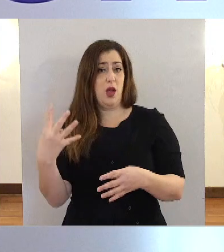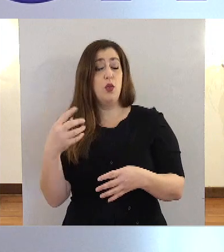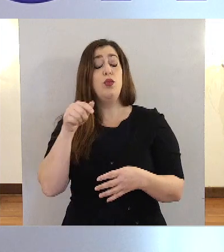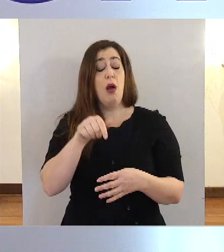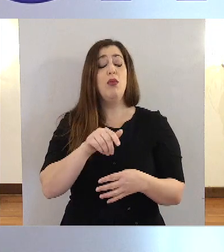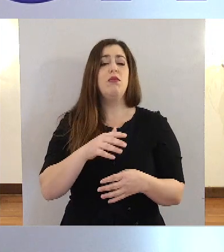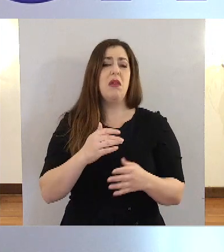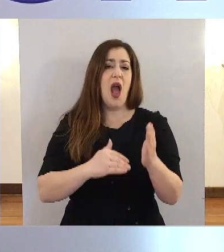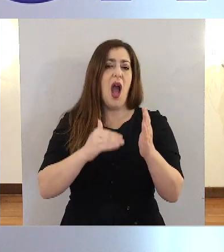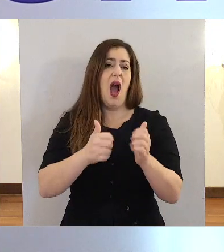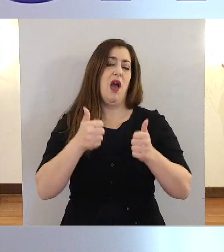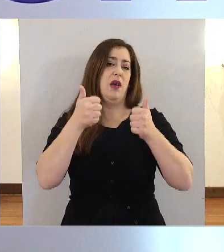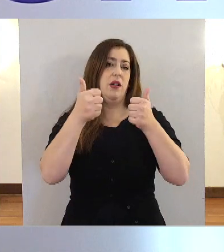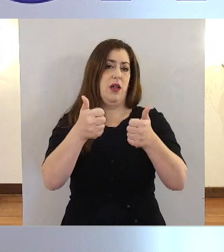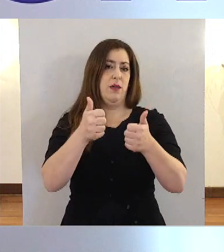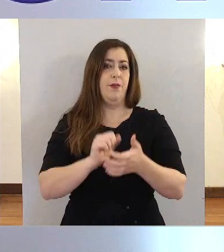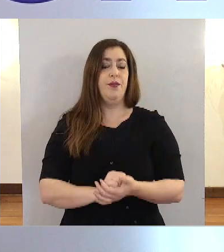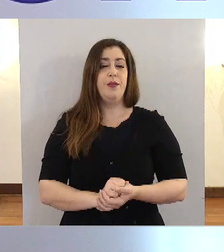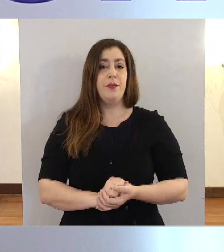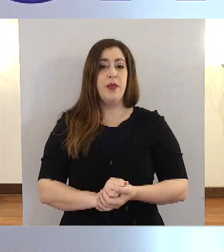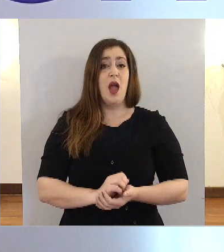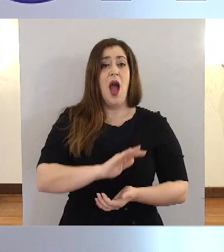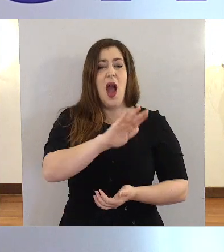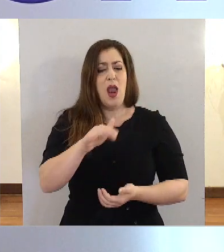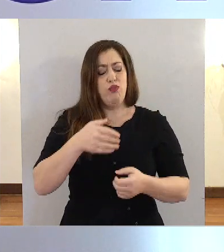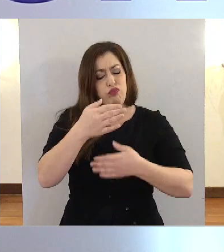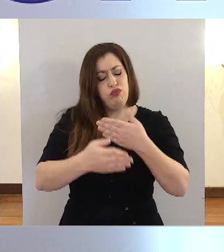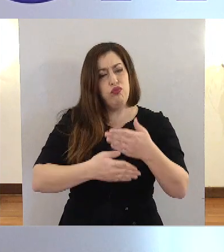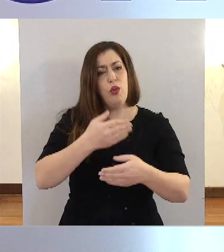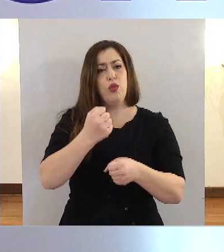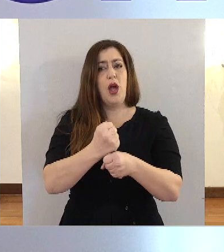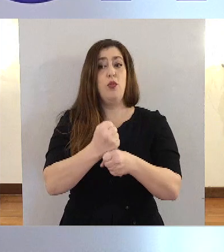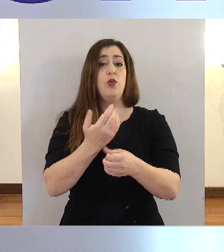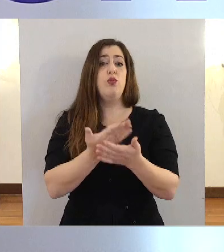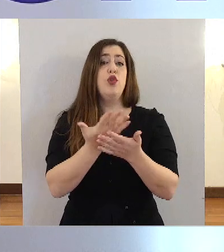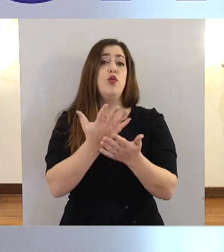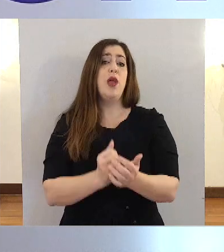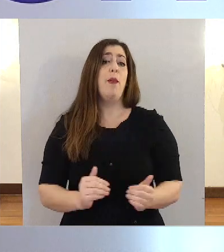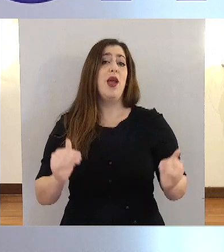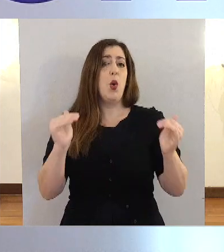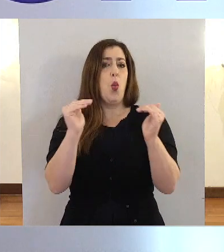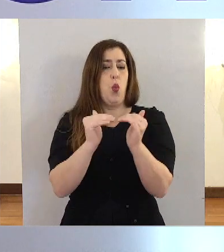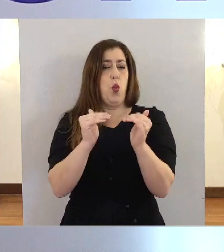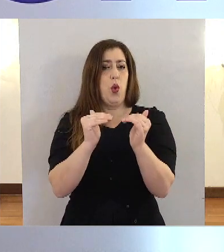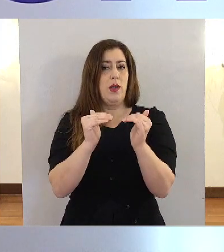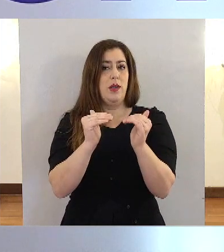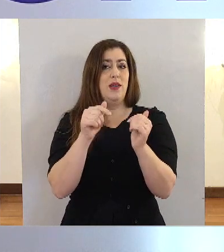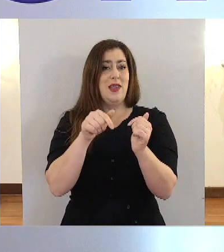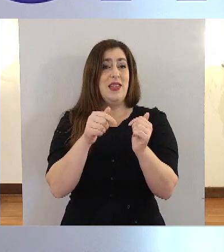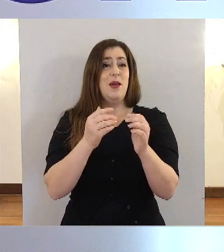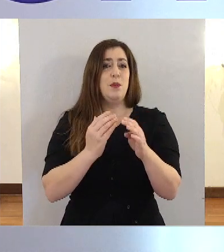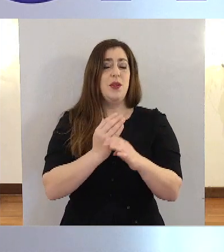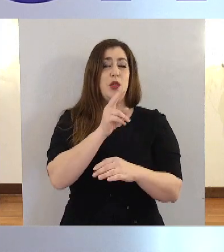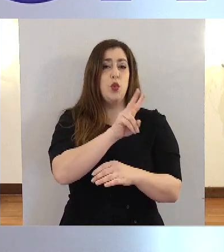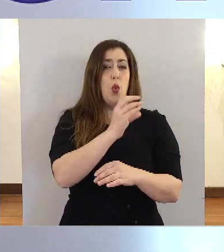in view of commitments set out in Malta's LGBTIQ Equality Strategy and Action Plan for 2018 to